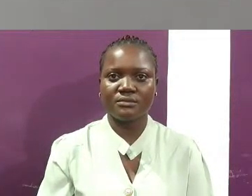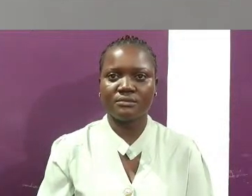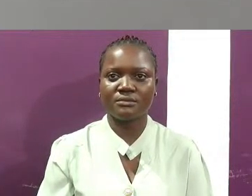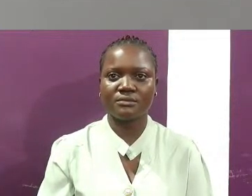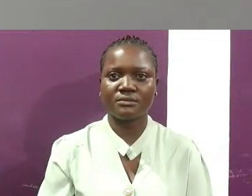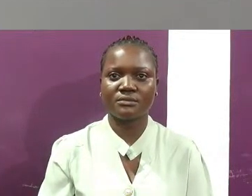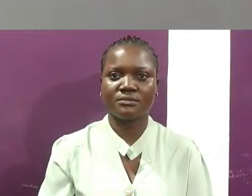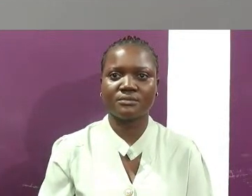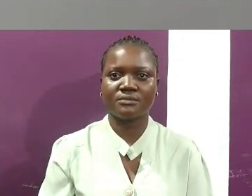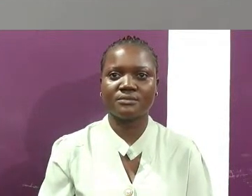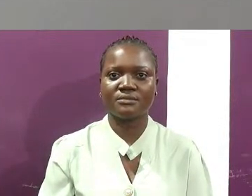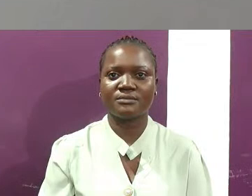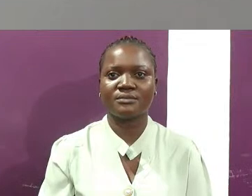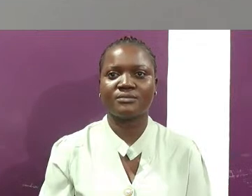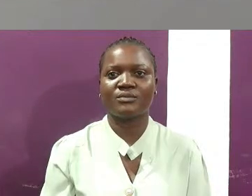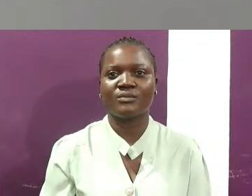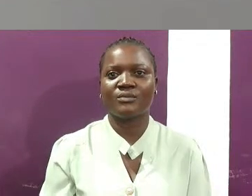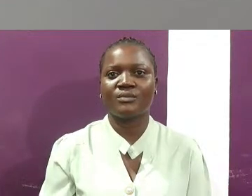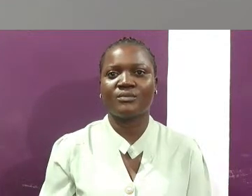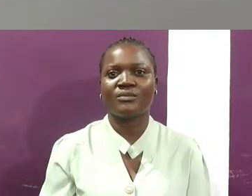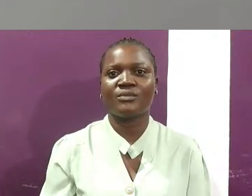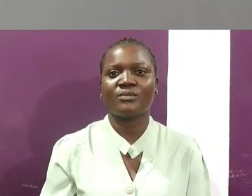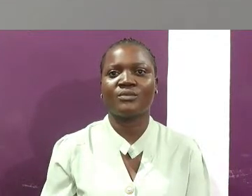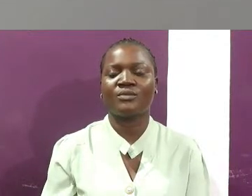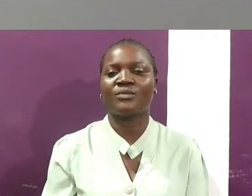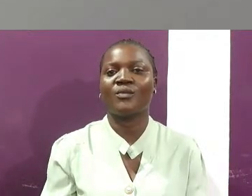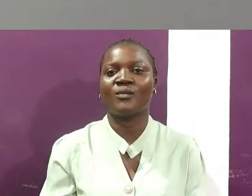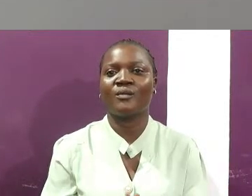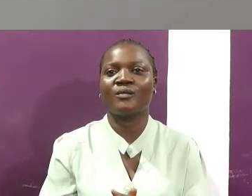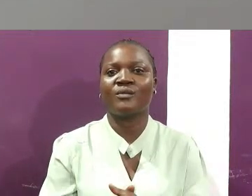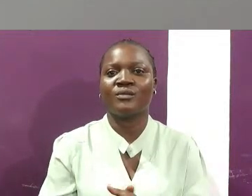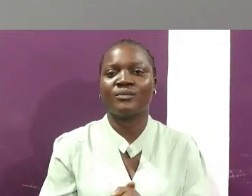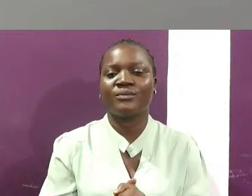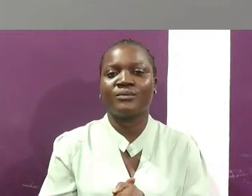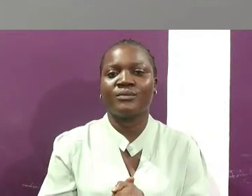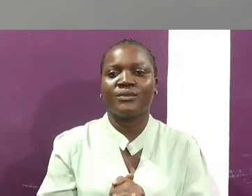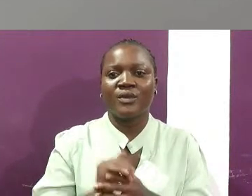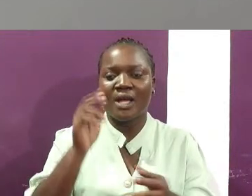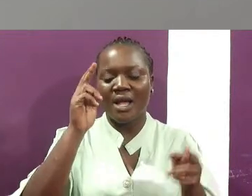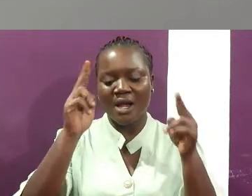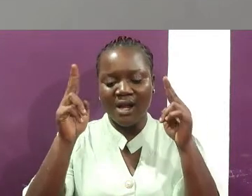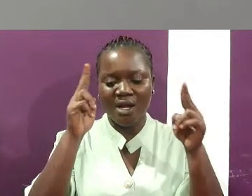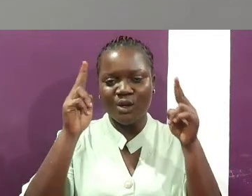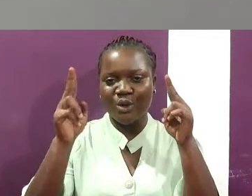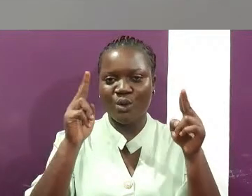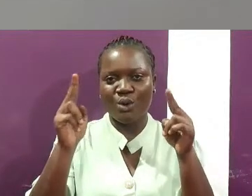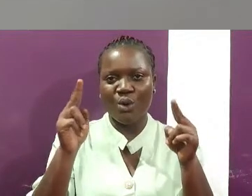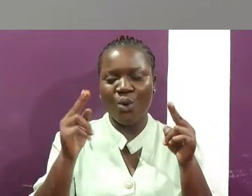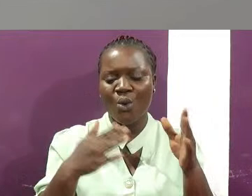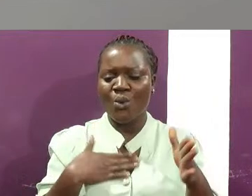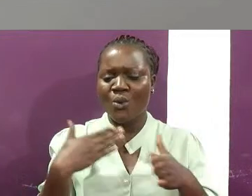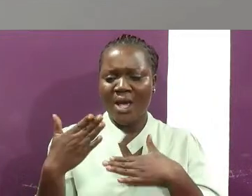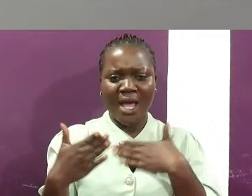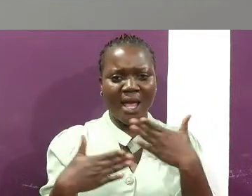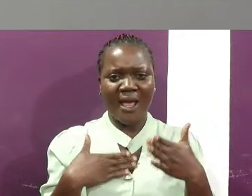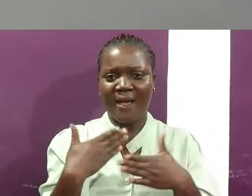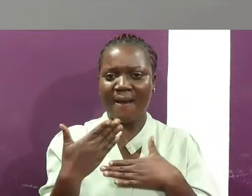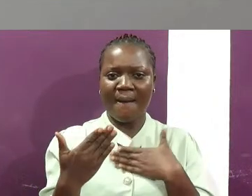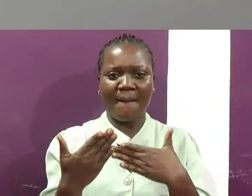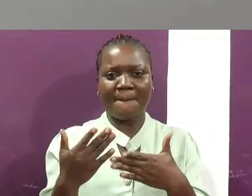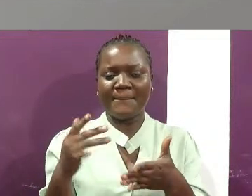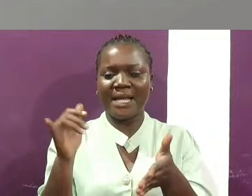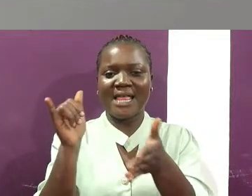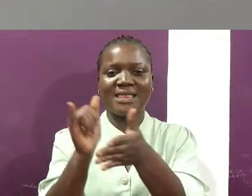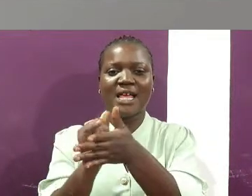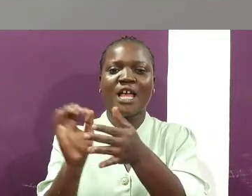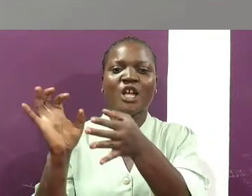To be live today from Europe, Africa, Asia, and the US. Yeni eso se enenso yetimi